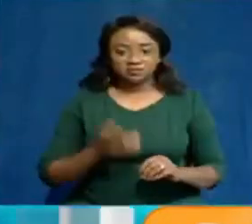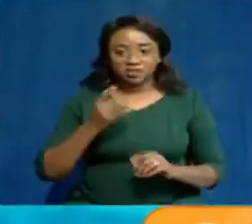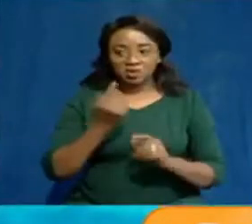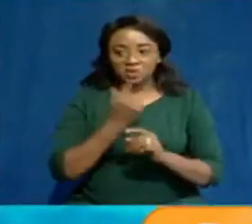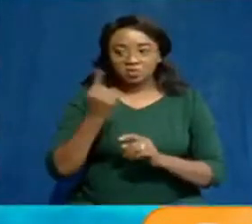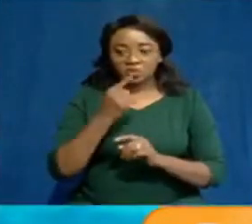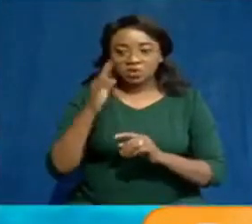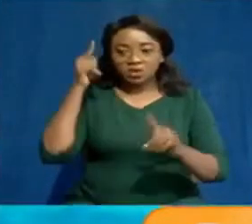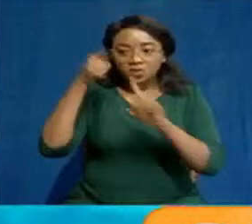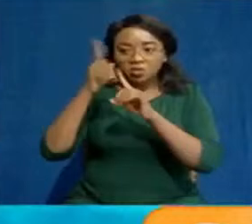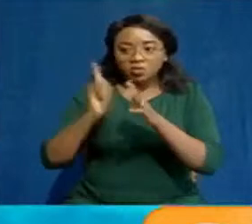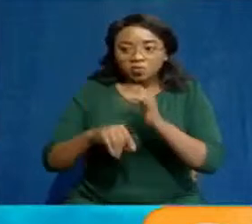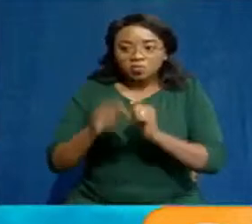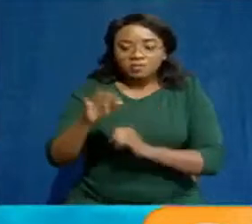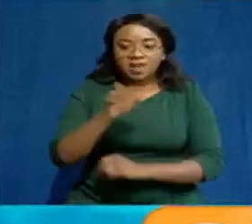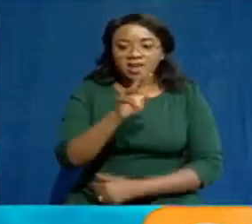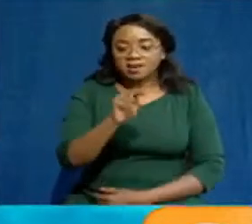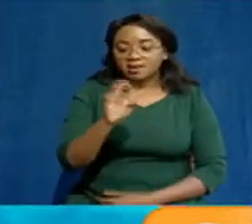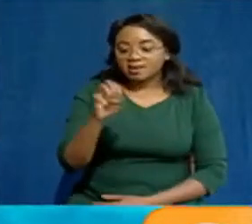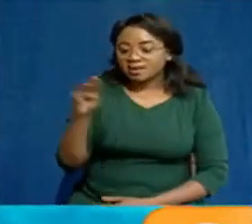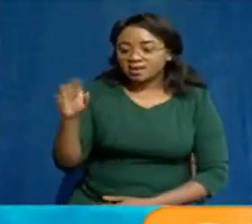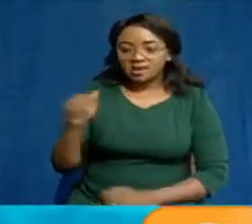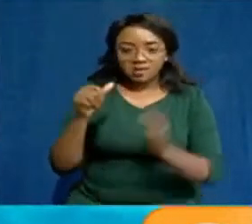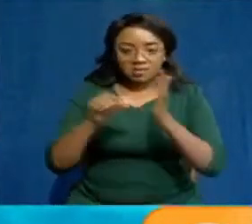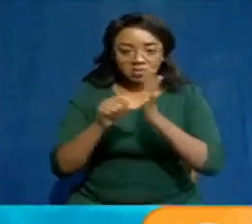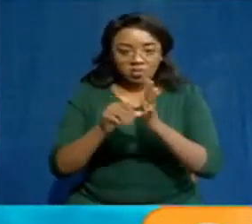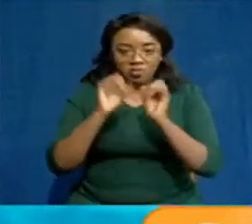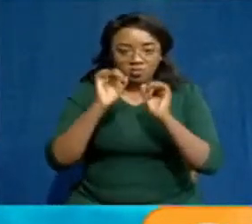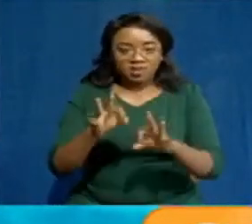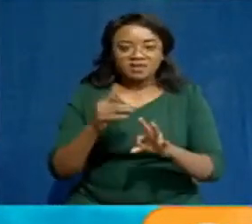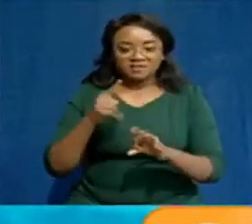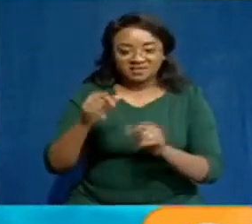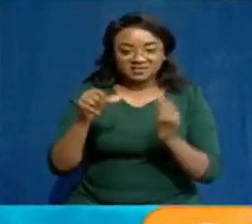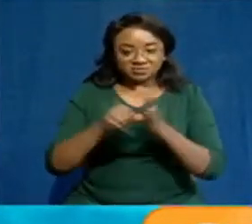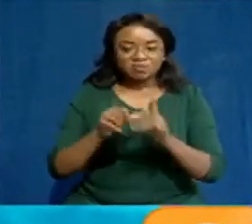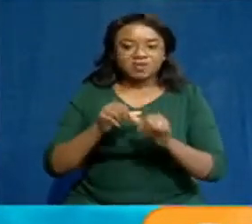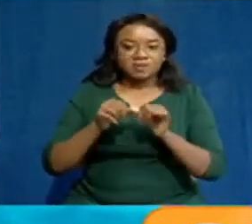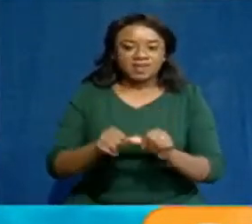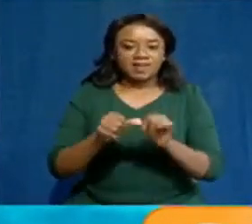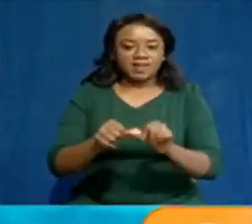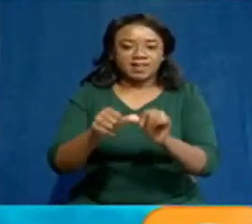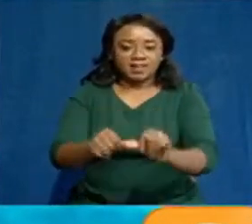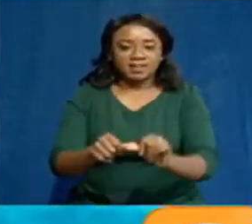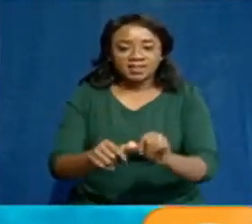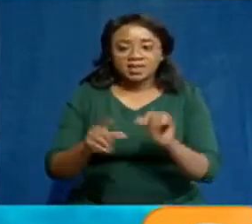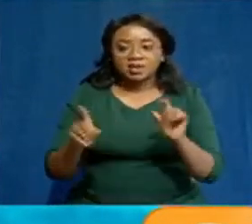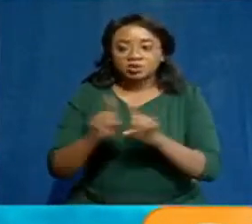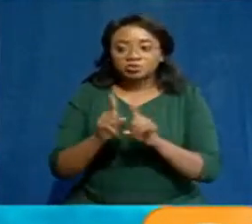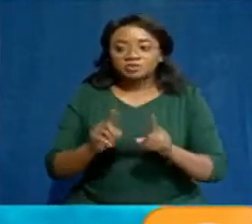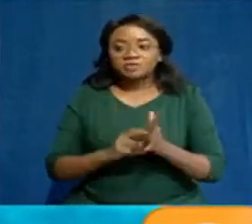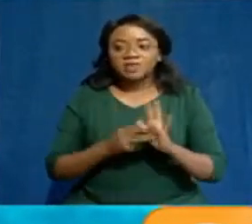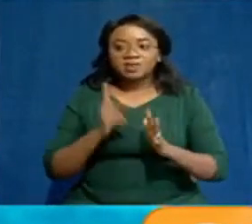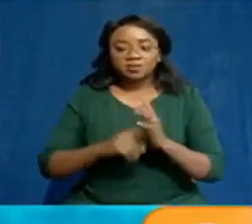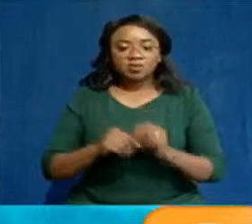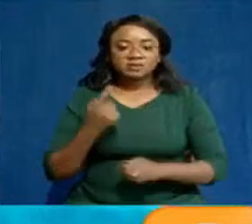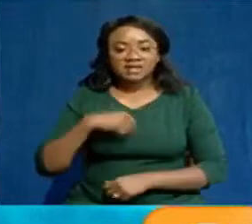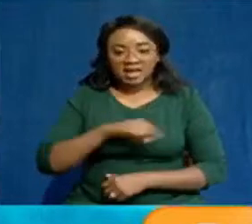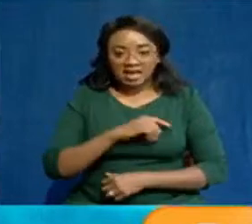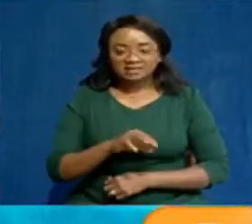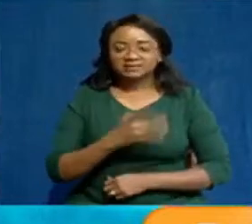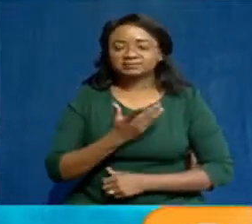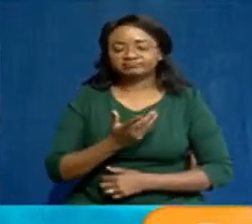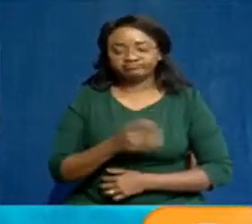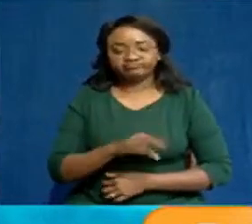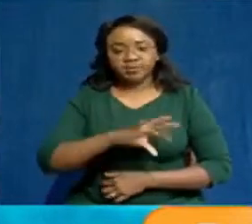So immediately we receive an incident, we relay it to the county, our county offices and the county